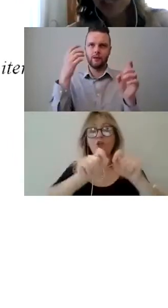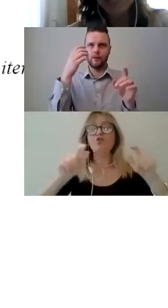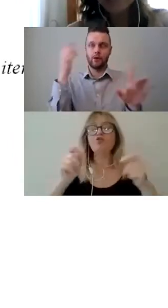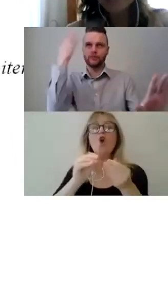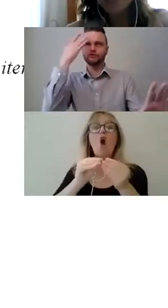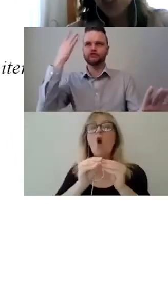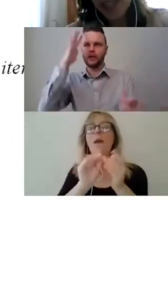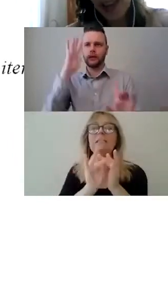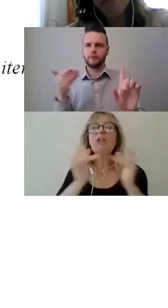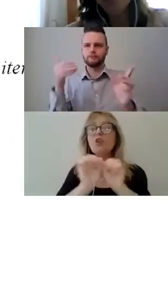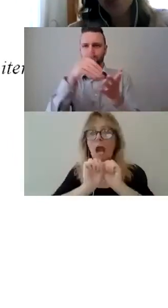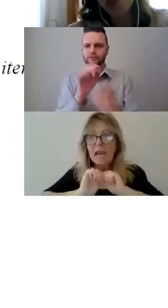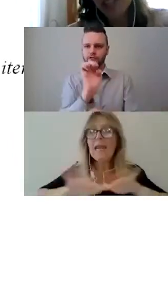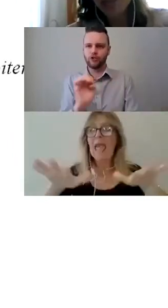achieved.